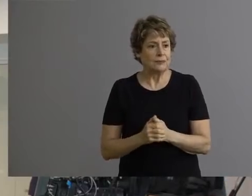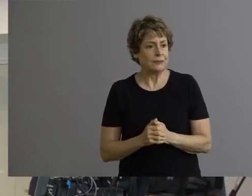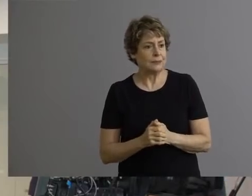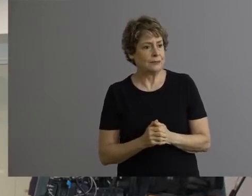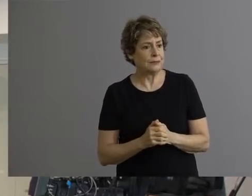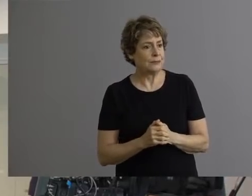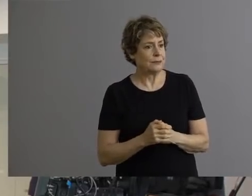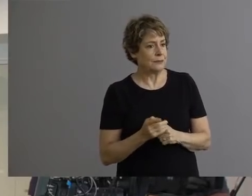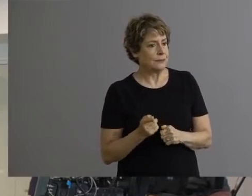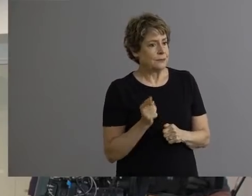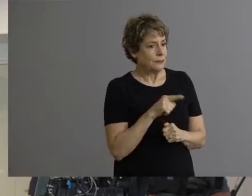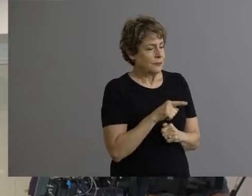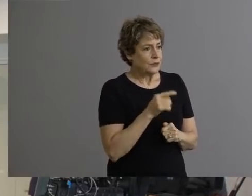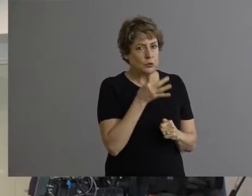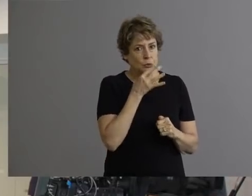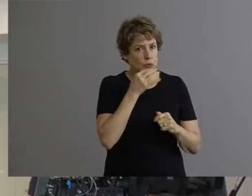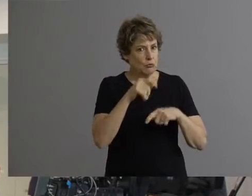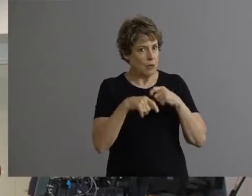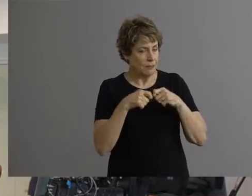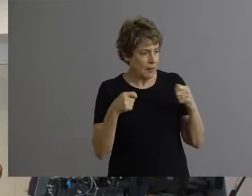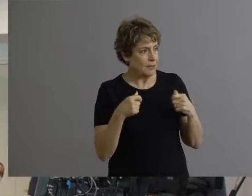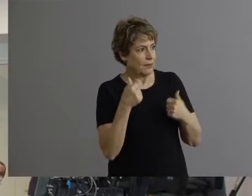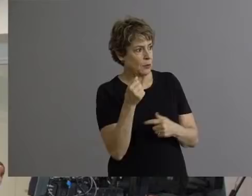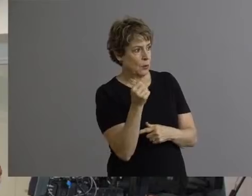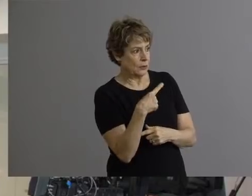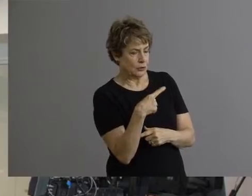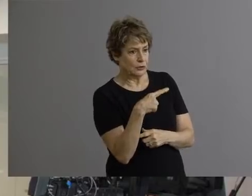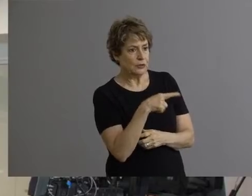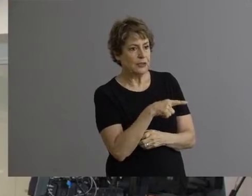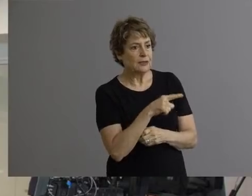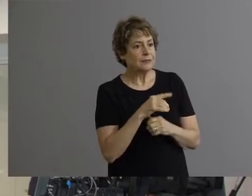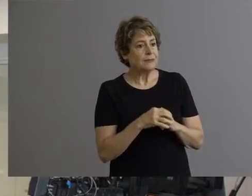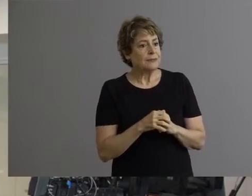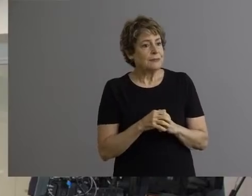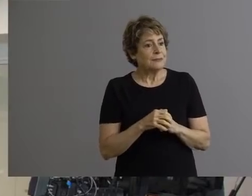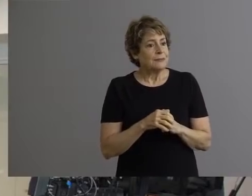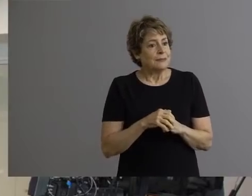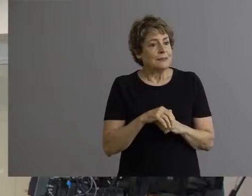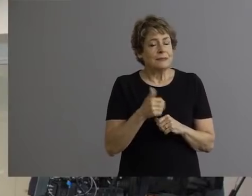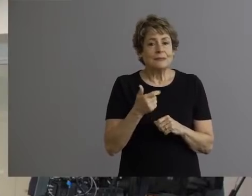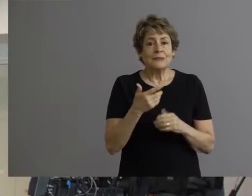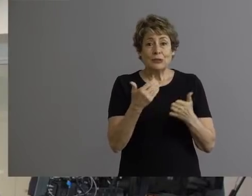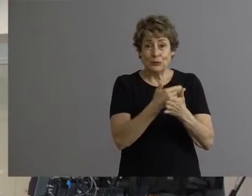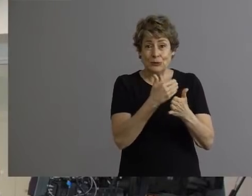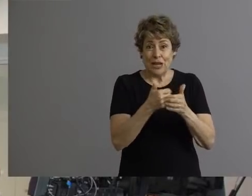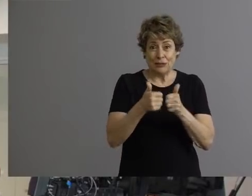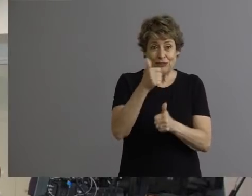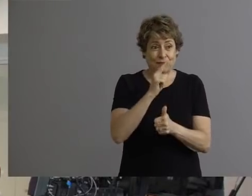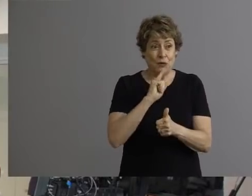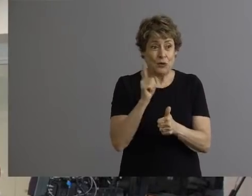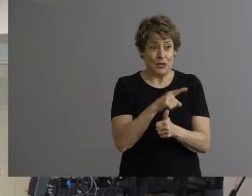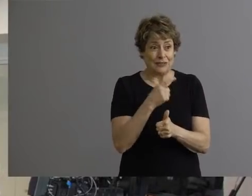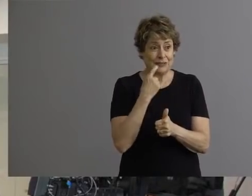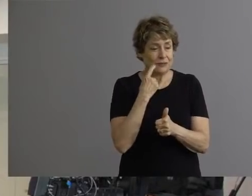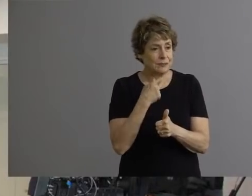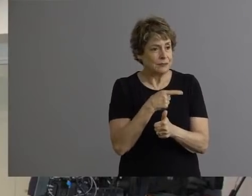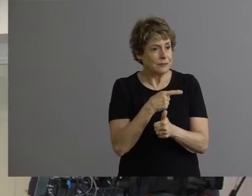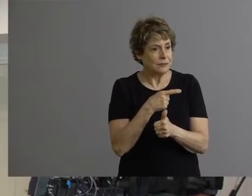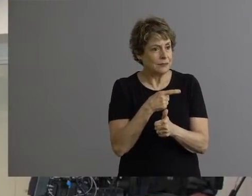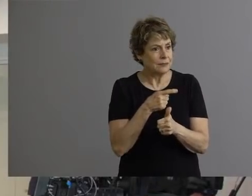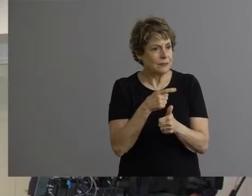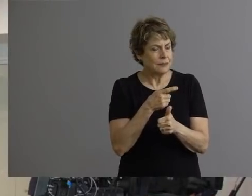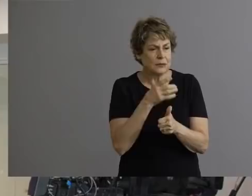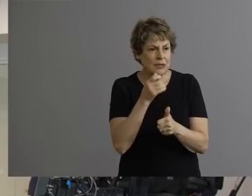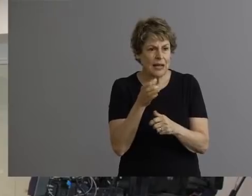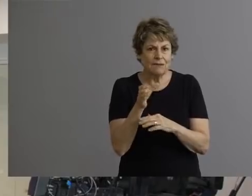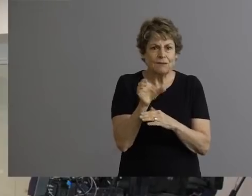With Fox 10. So can you talk about your new executive order and what enforcement is going to be in place with that? I've talked to a lot of doctors in this past week,